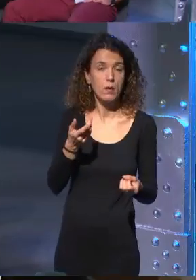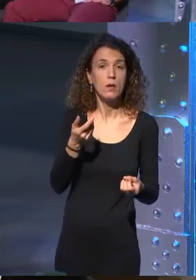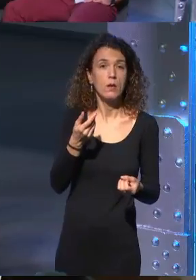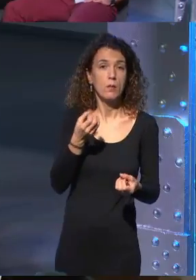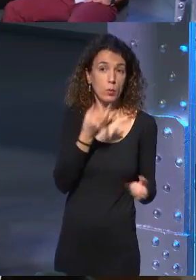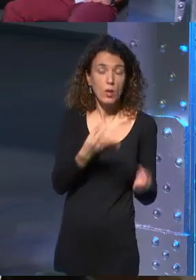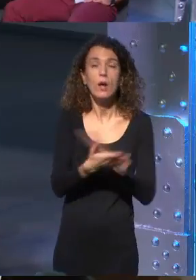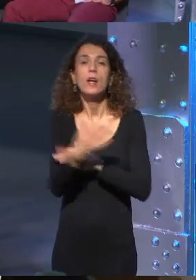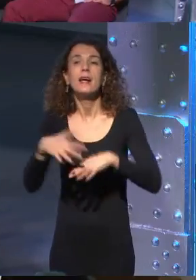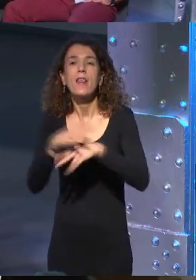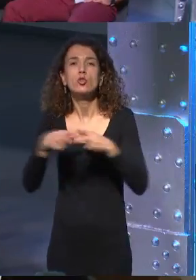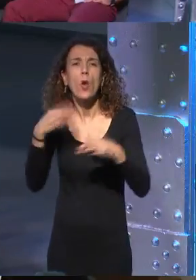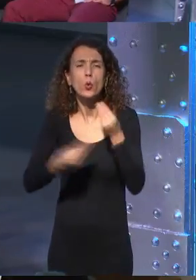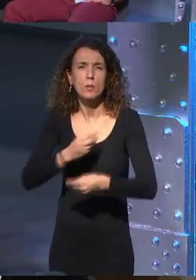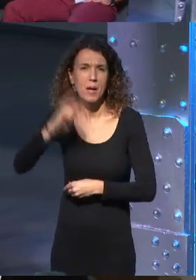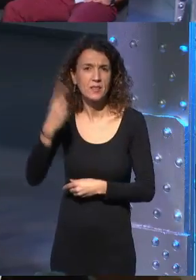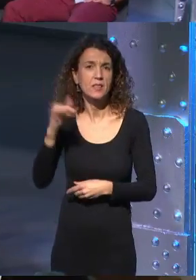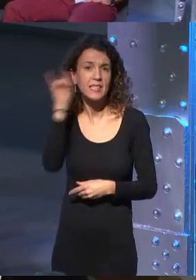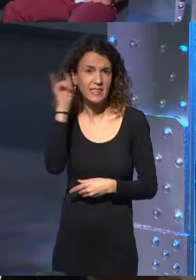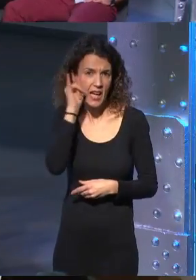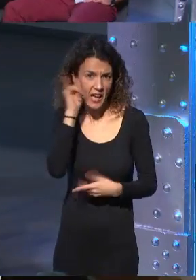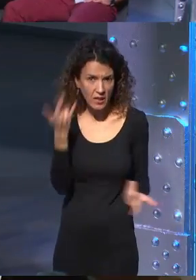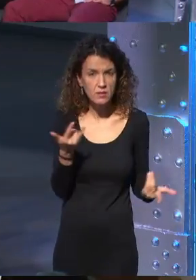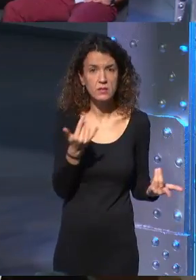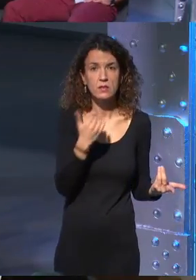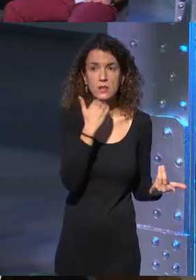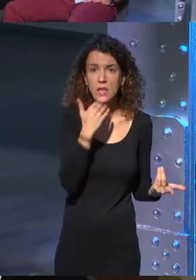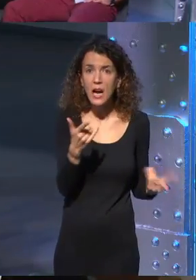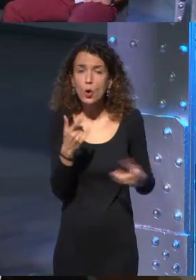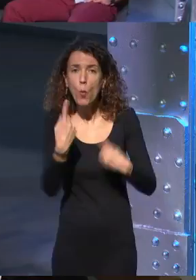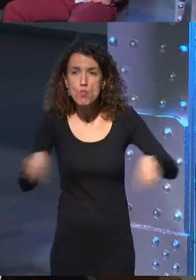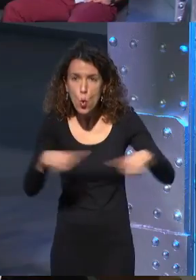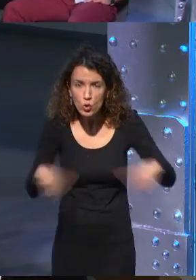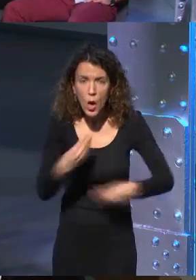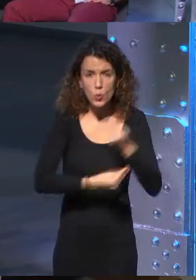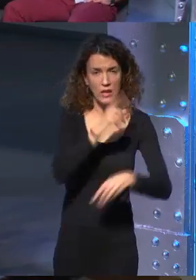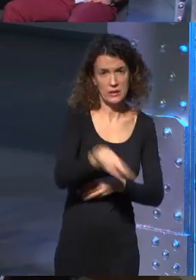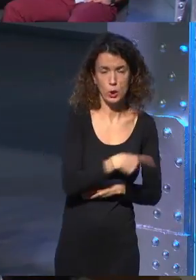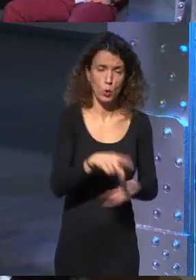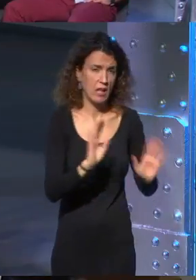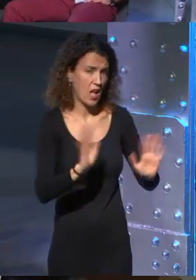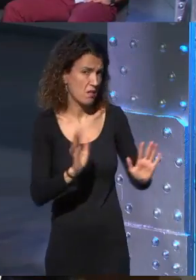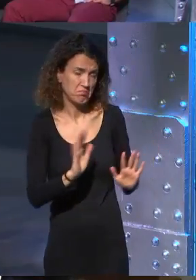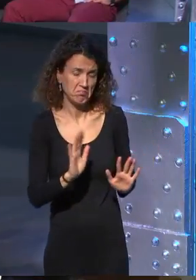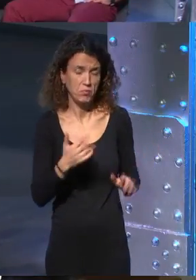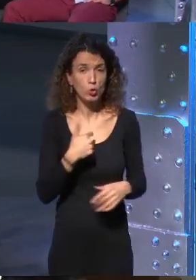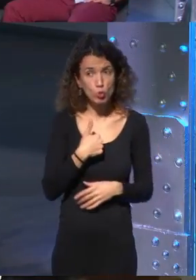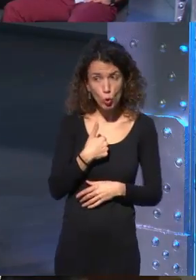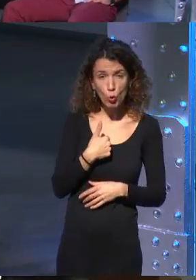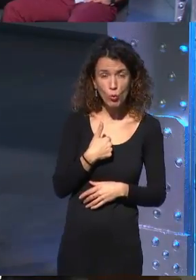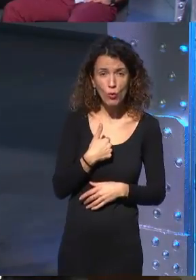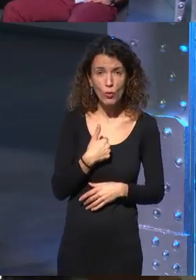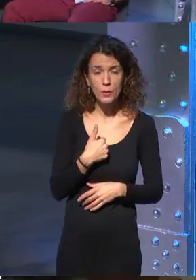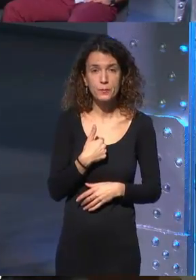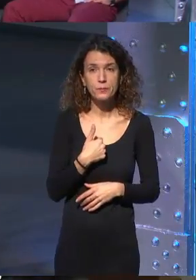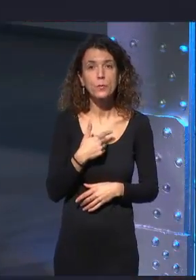to ask you something. What social network do you use the most? Instagram. Do you use this music